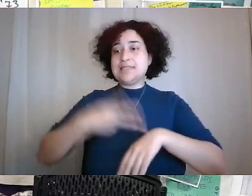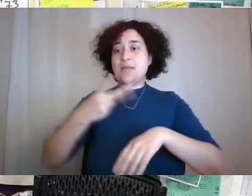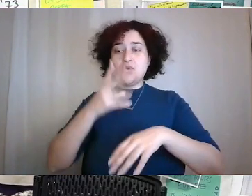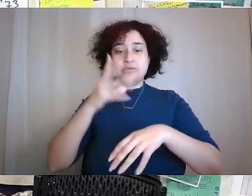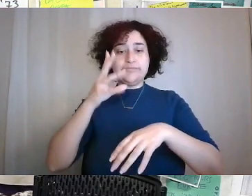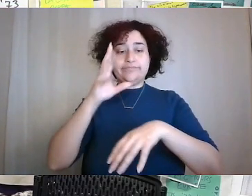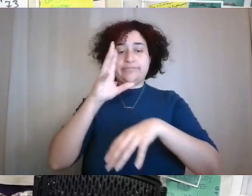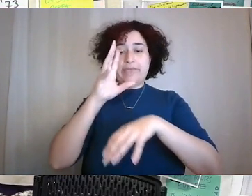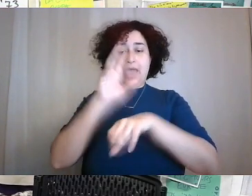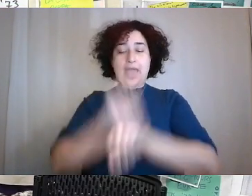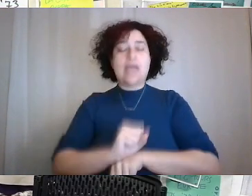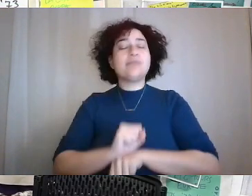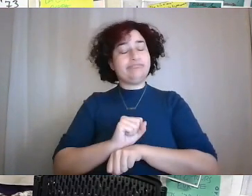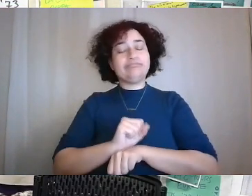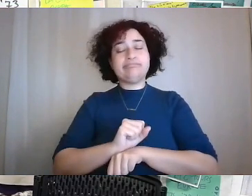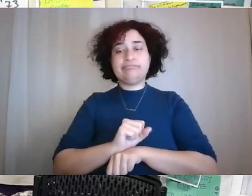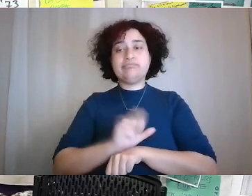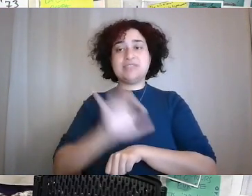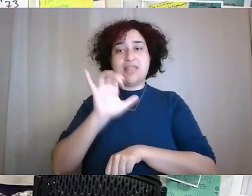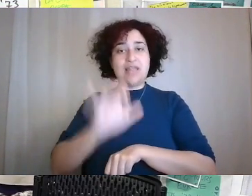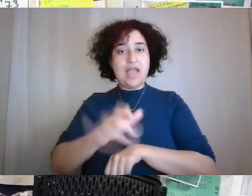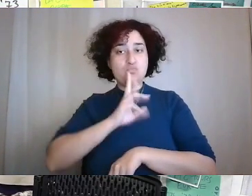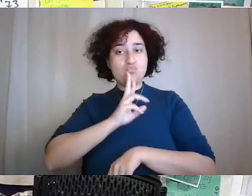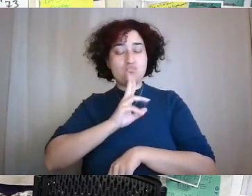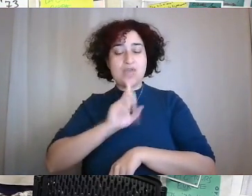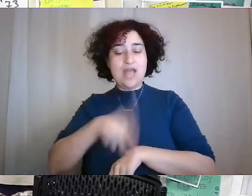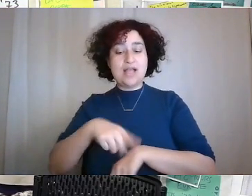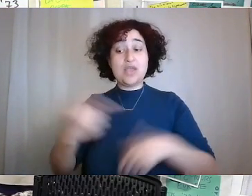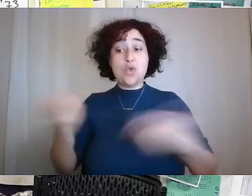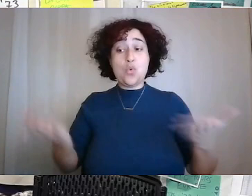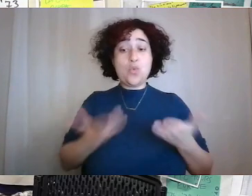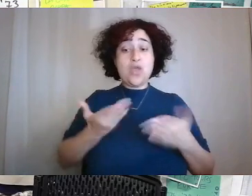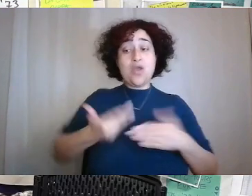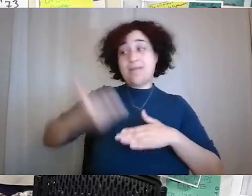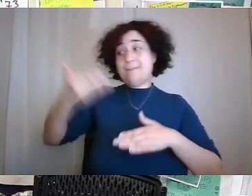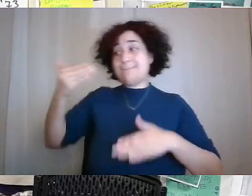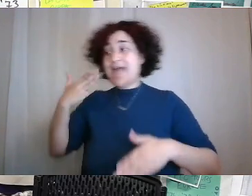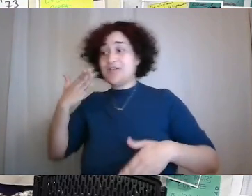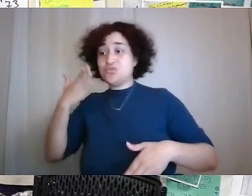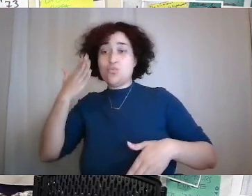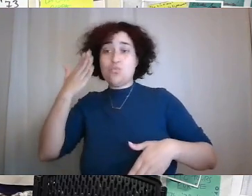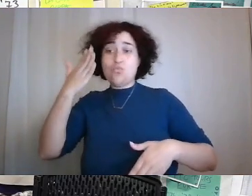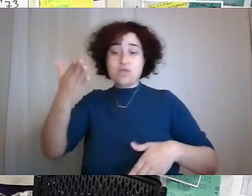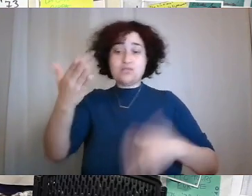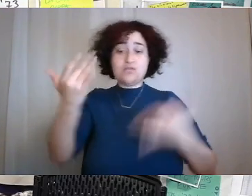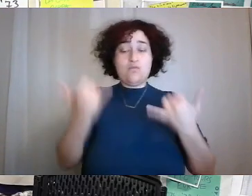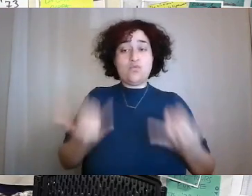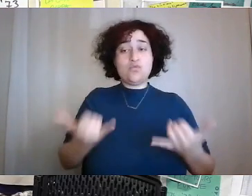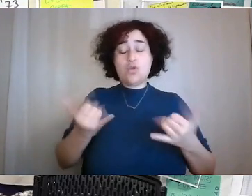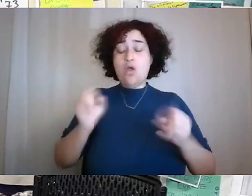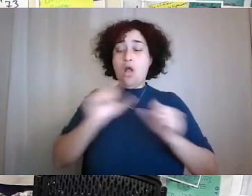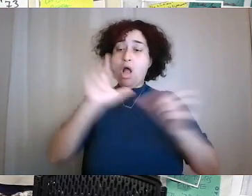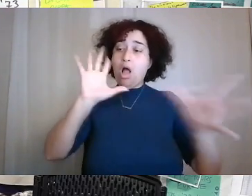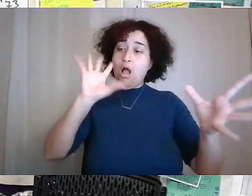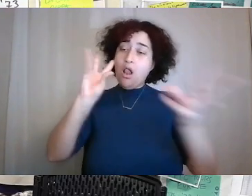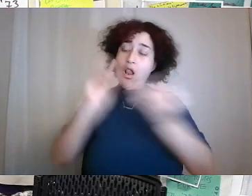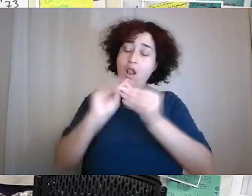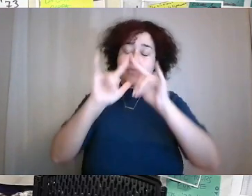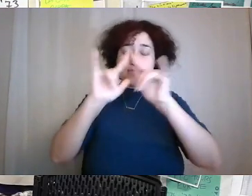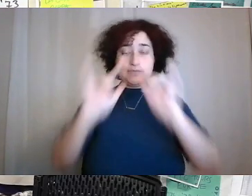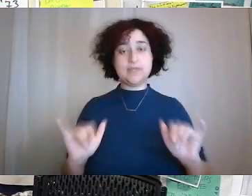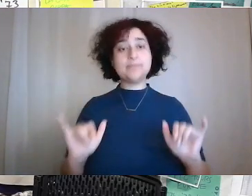We are the past, the present, and the future all at once, at the same